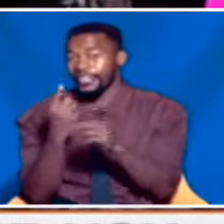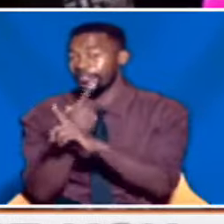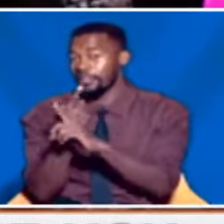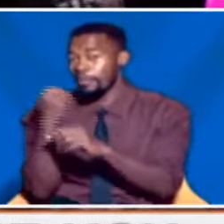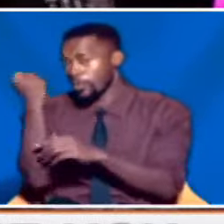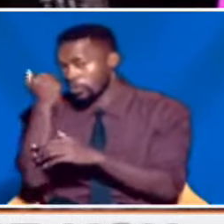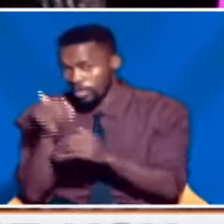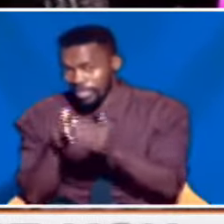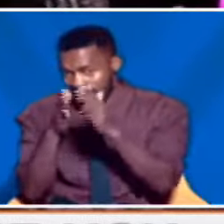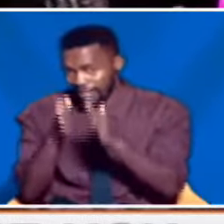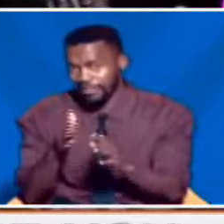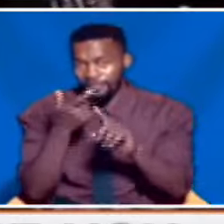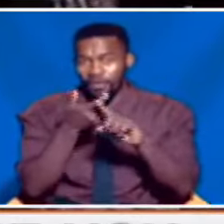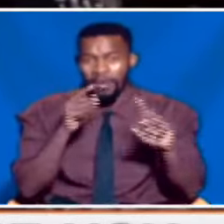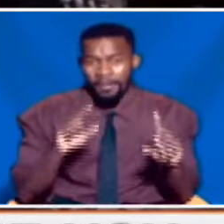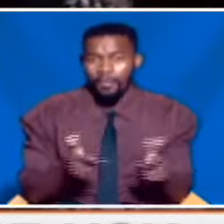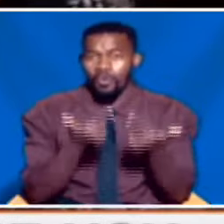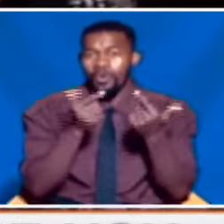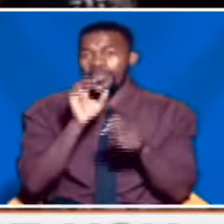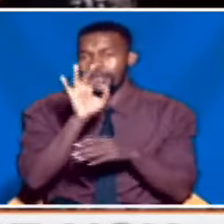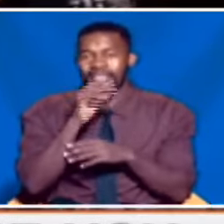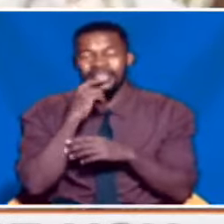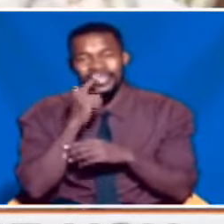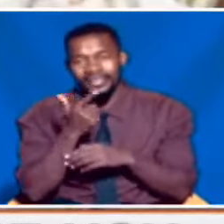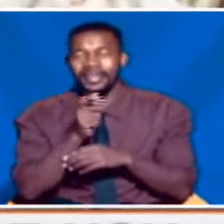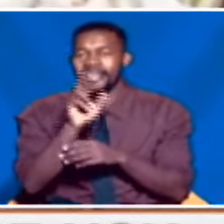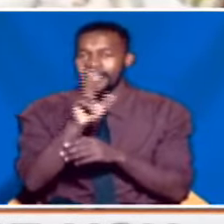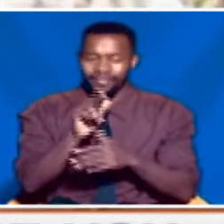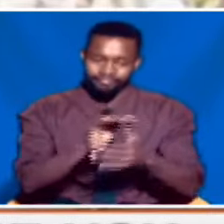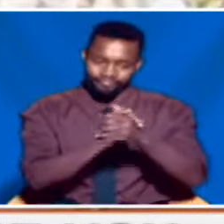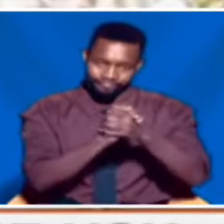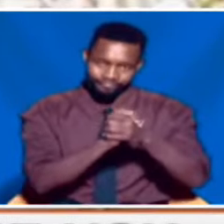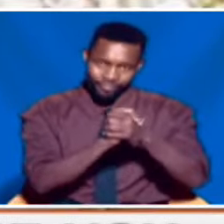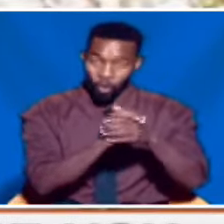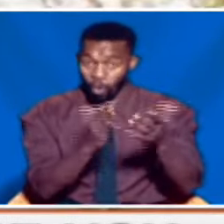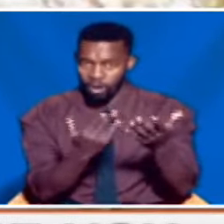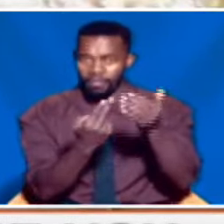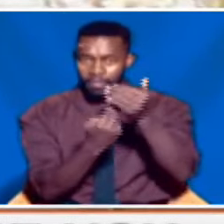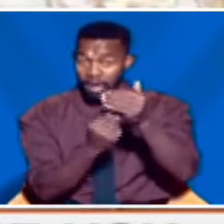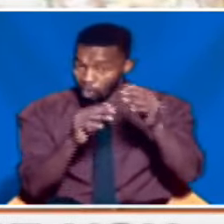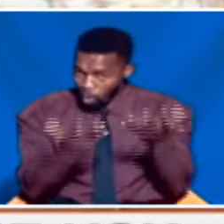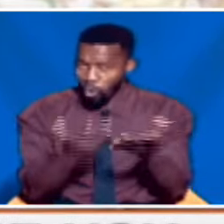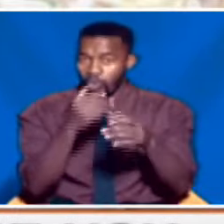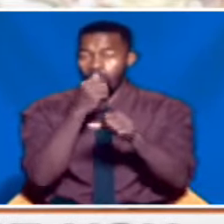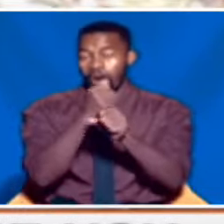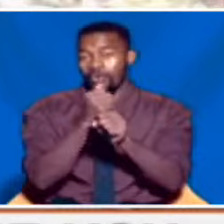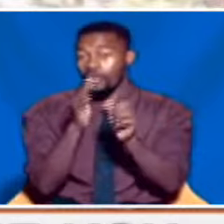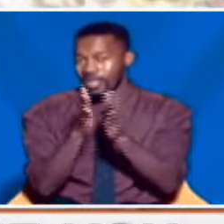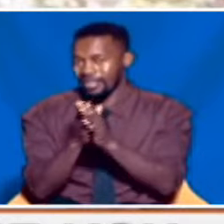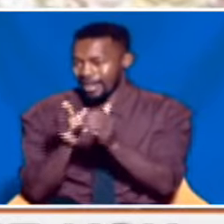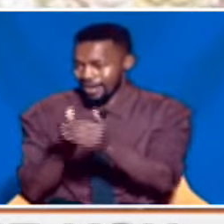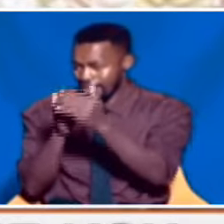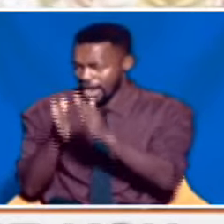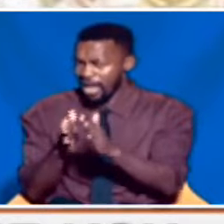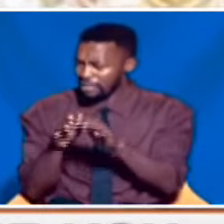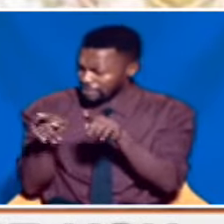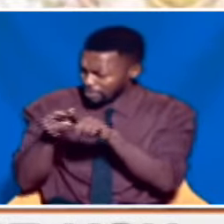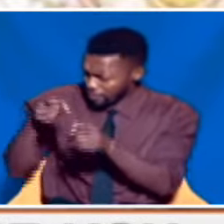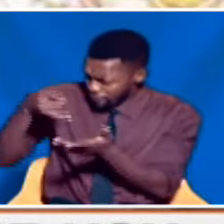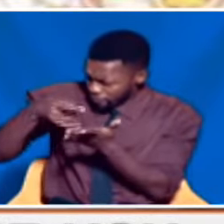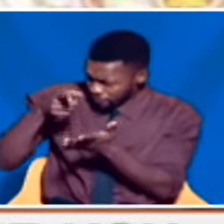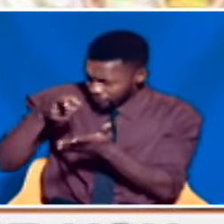event, said he was ready to close ranks with any leader, including Deputy President Rigathi Gachagua, to ensure that the